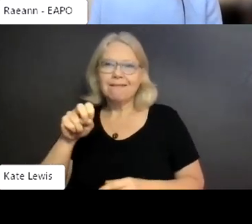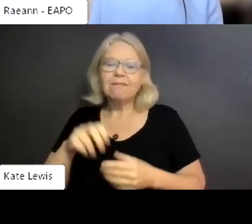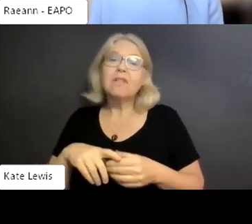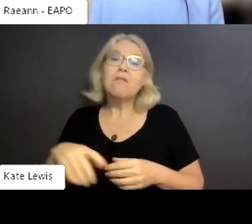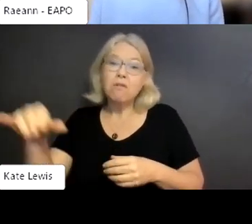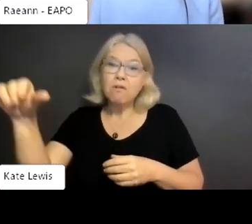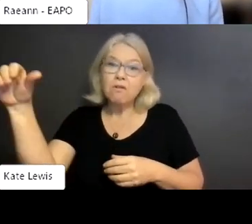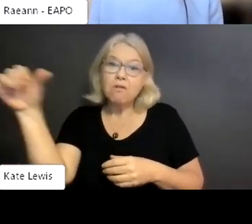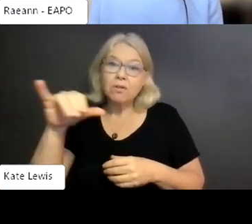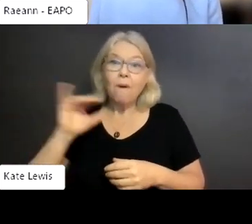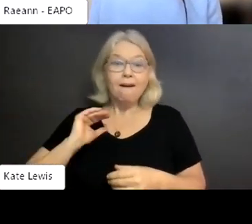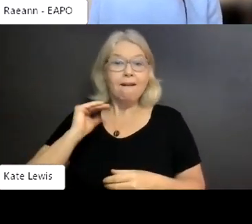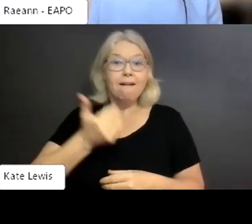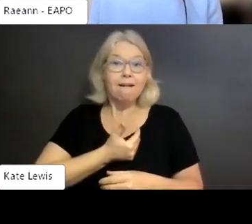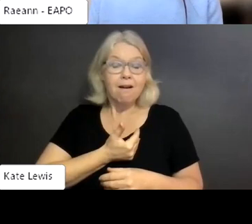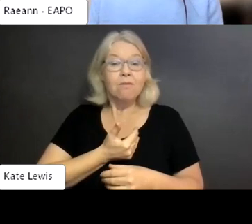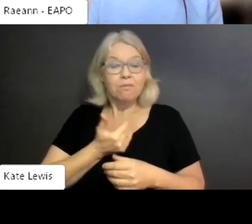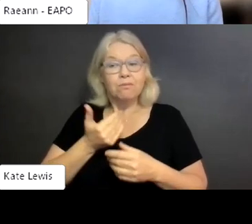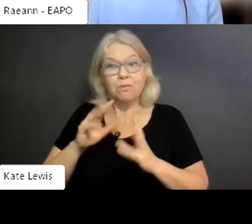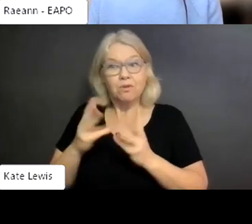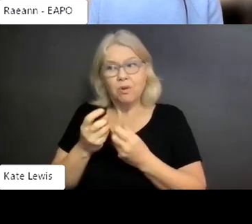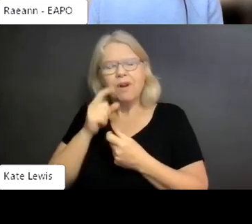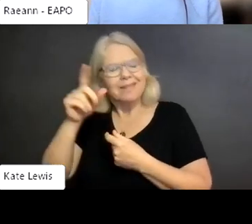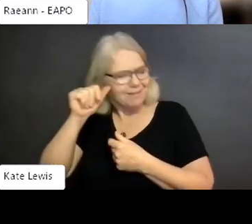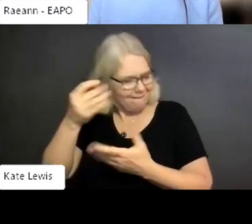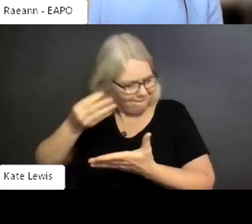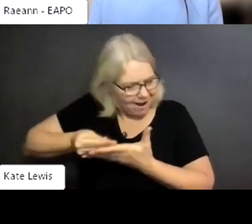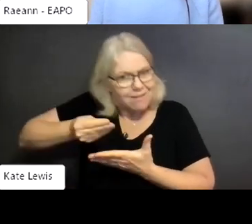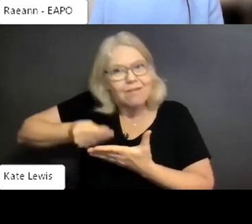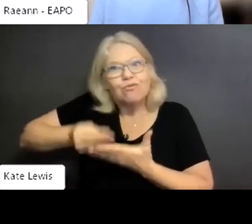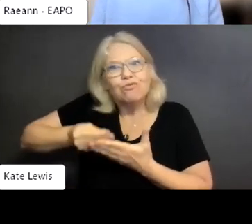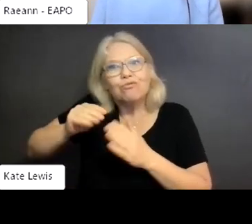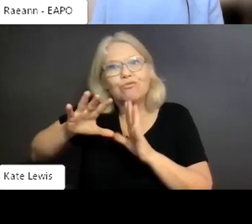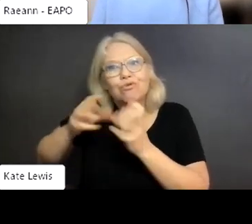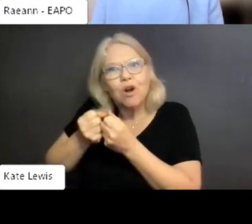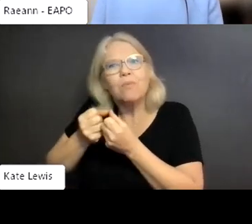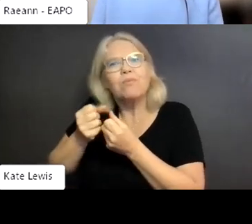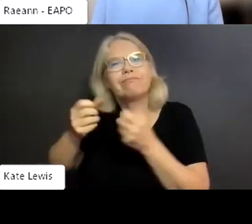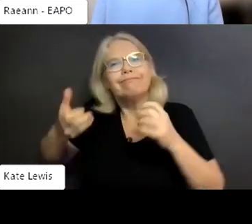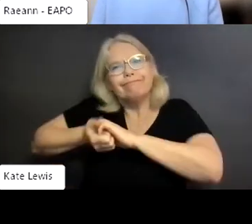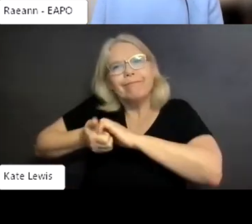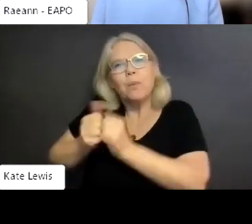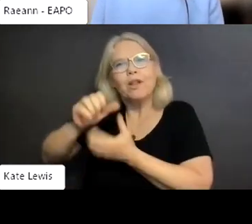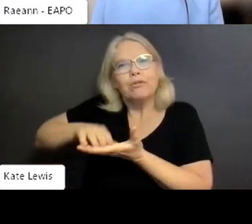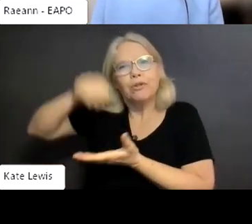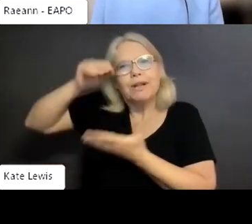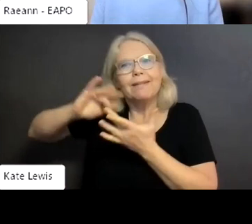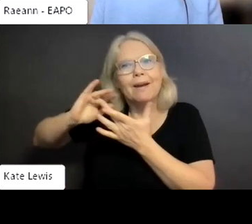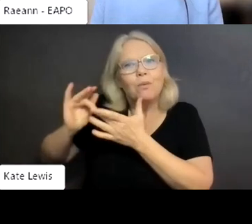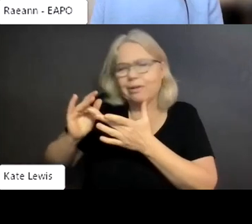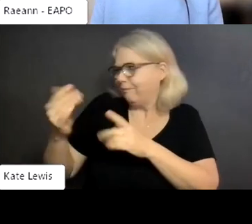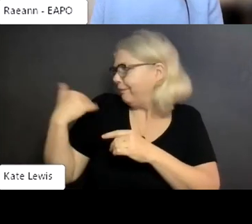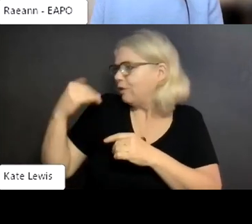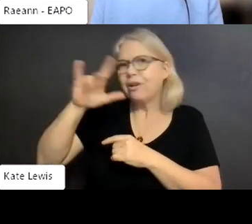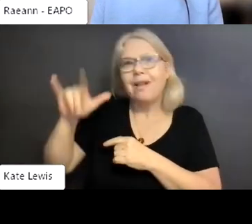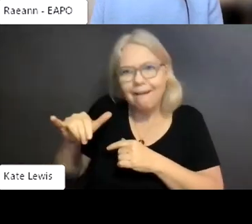and to us LGBT seniors as well, and with the Learning Network past July. So I